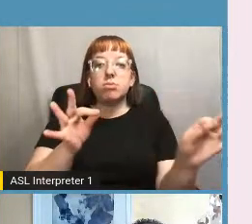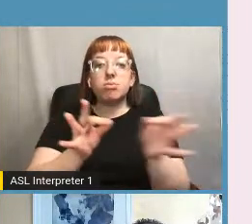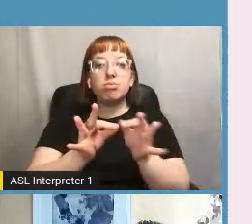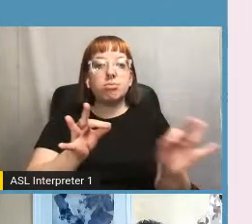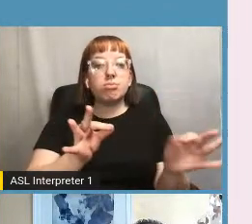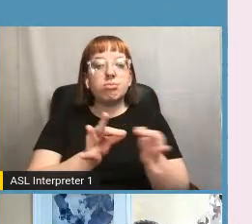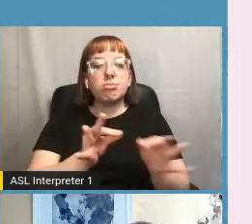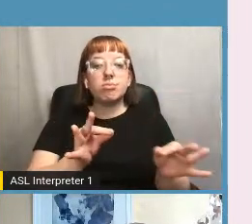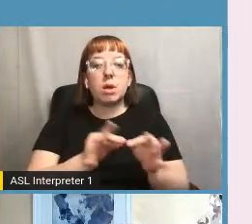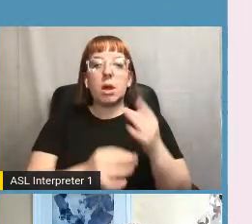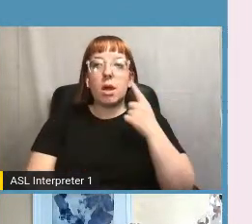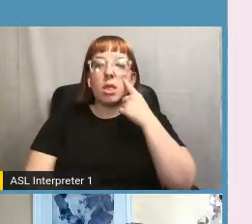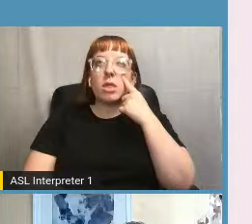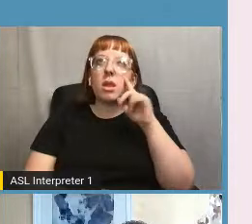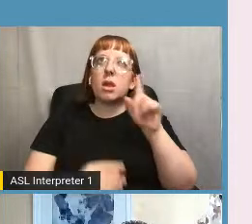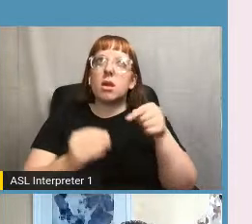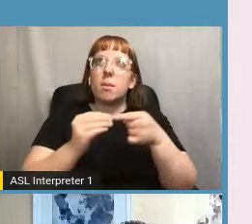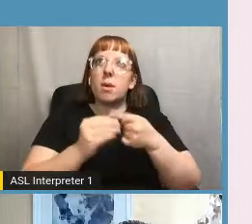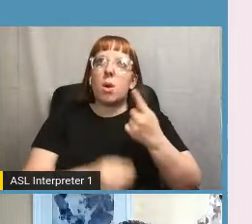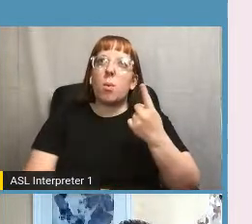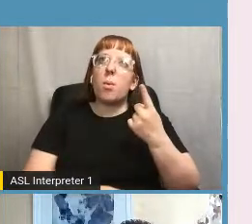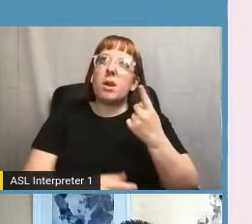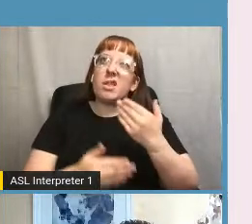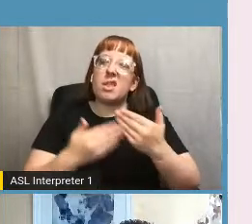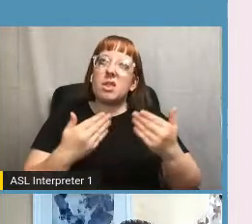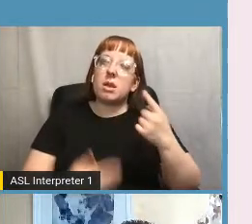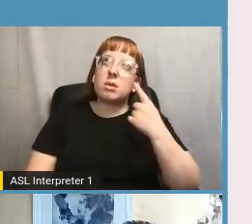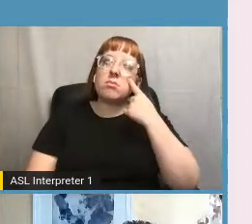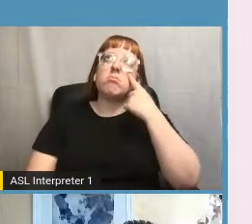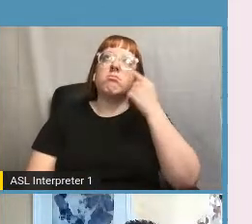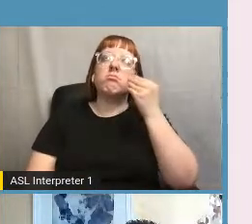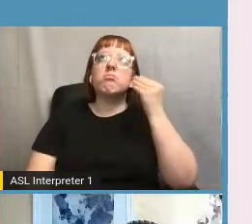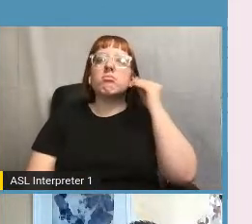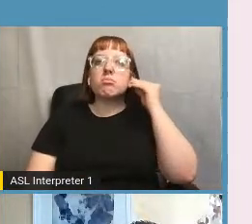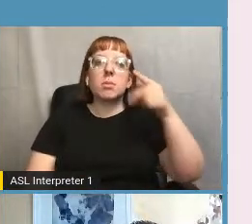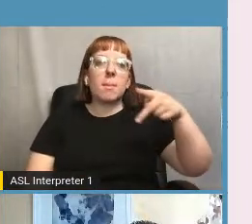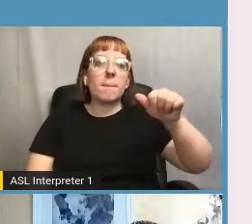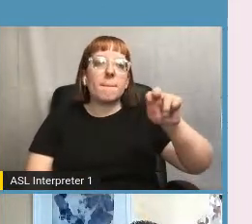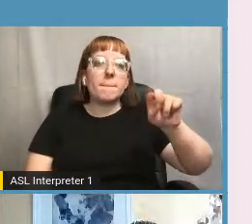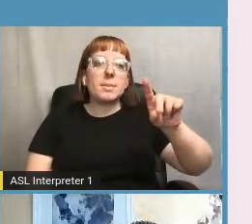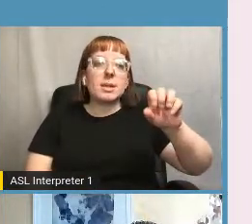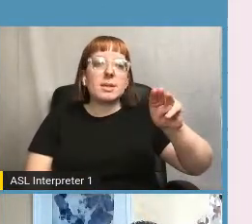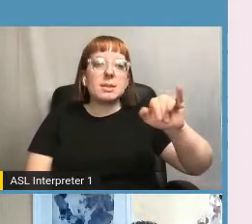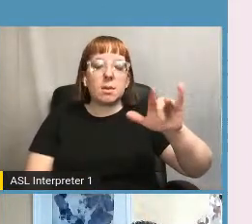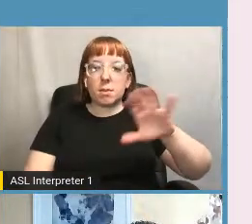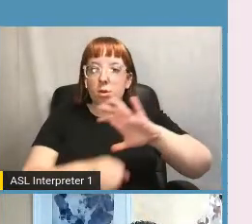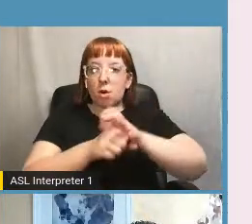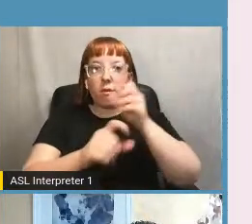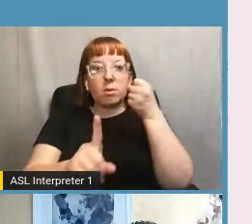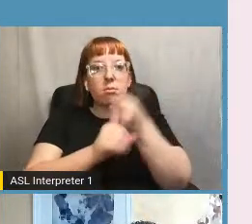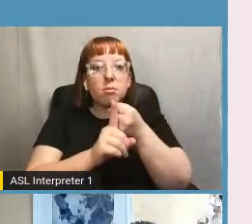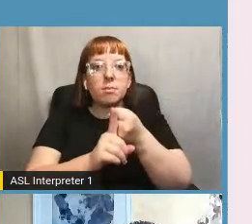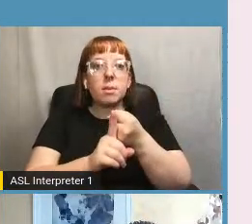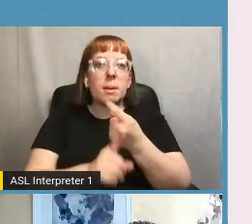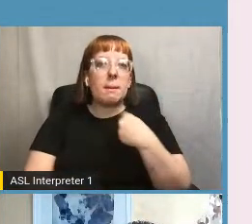Again, thinking about one of the things I've been thinking about during this pandemic era is how